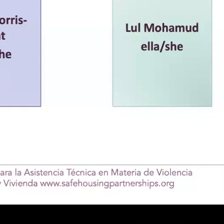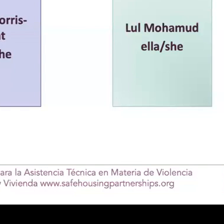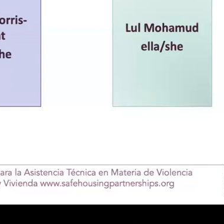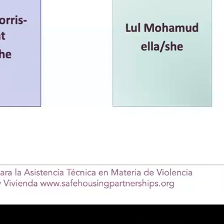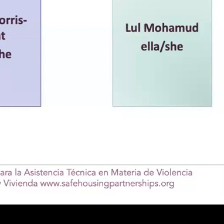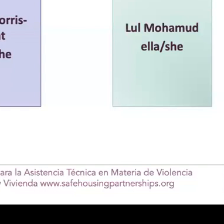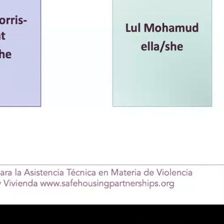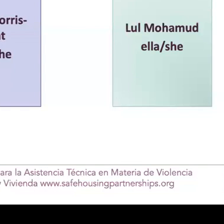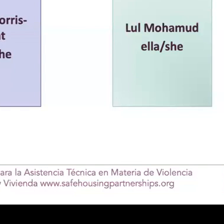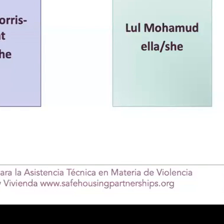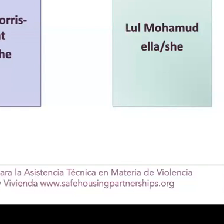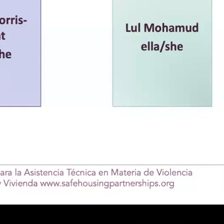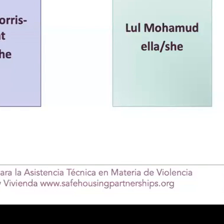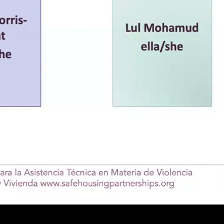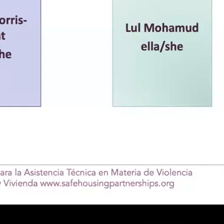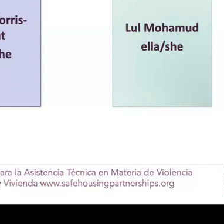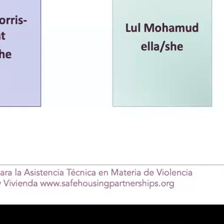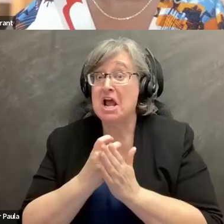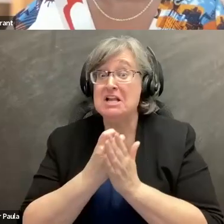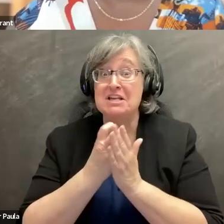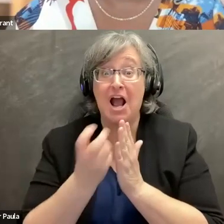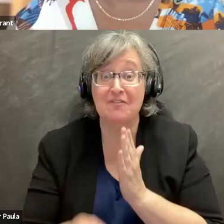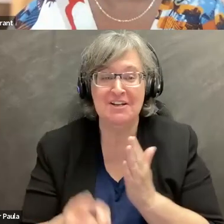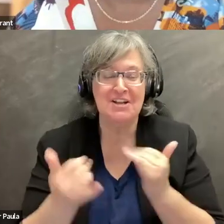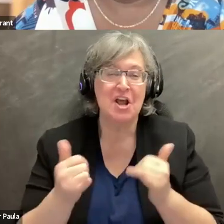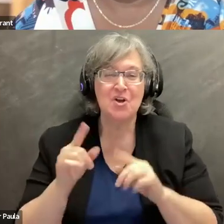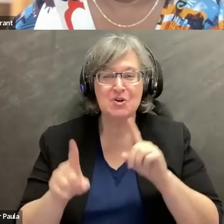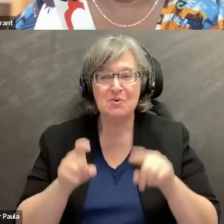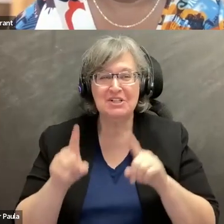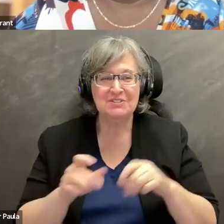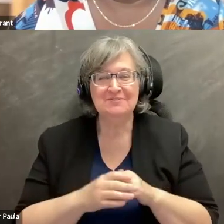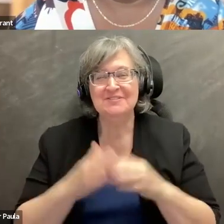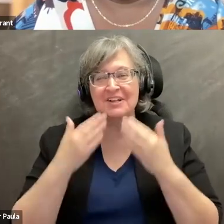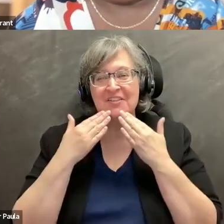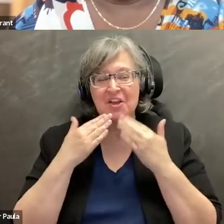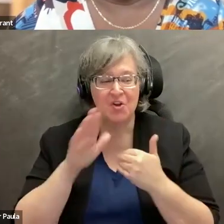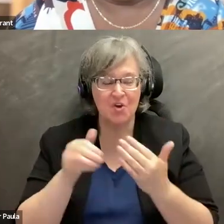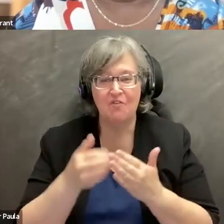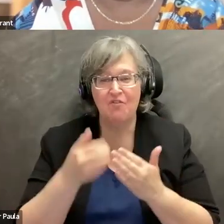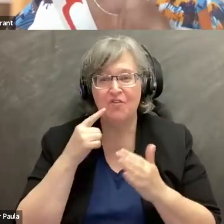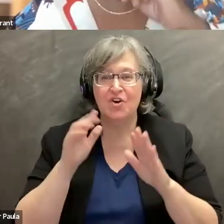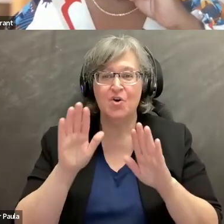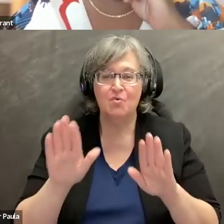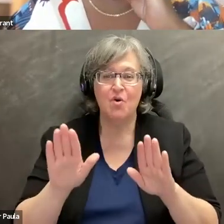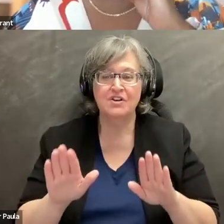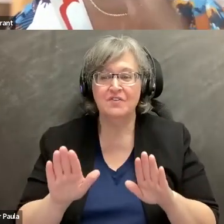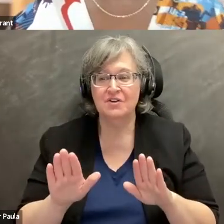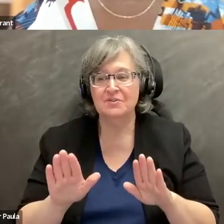to dive into the questions, and thank you all for the